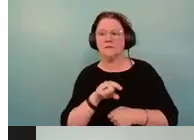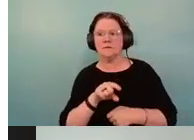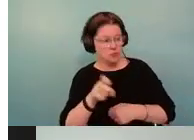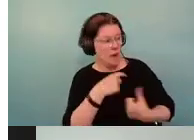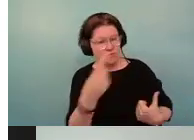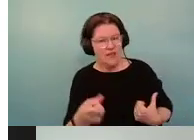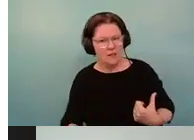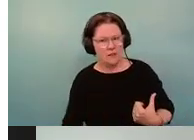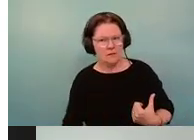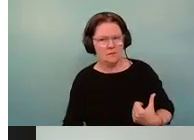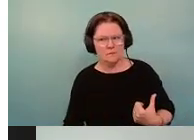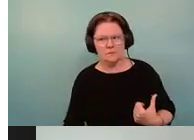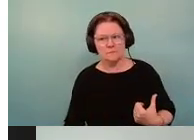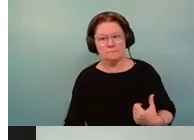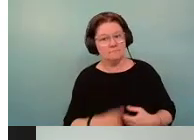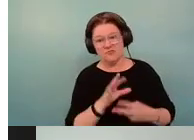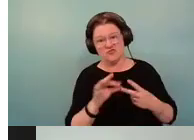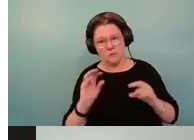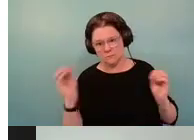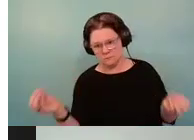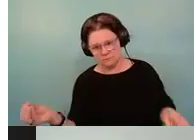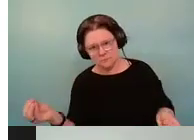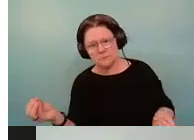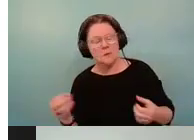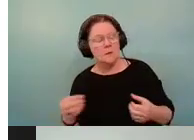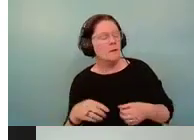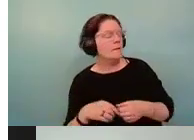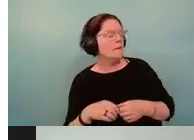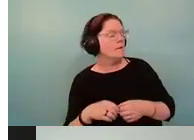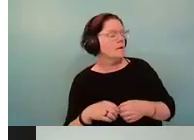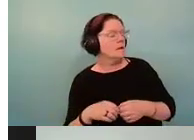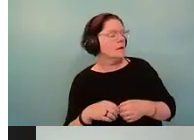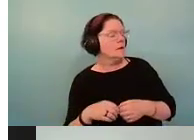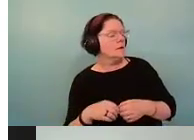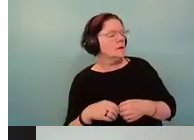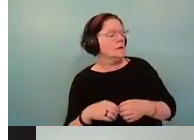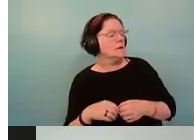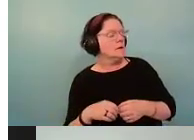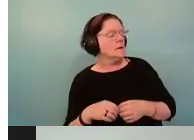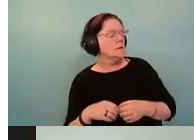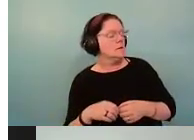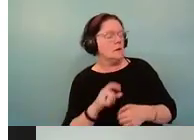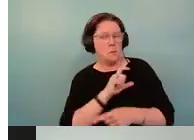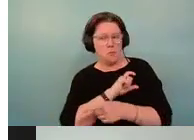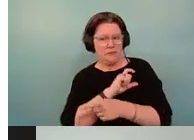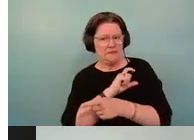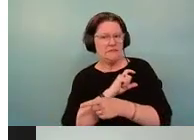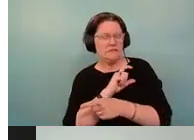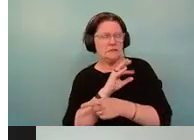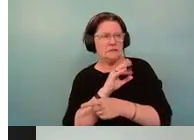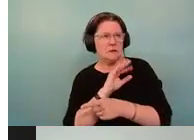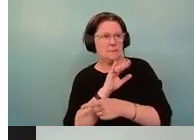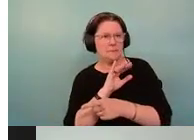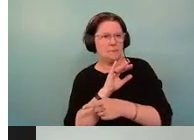tell. That's taking away a choice, right? They, the police took